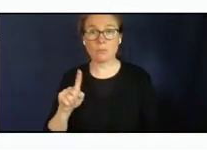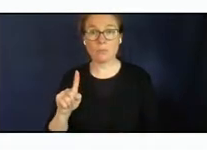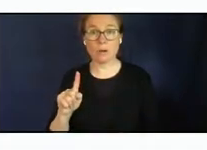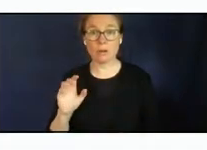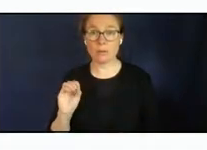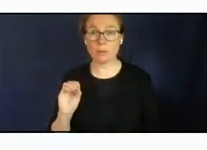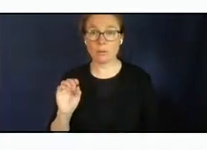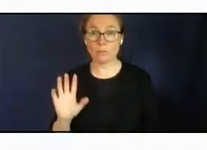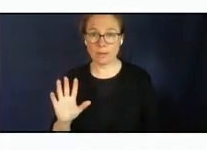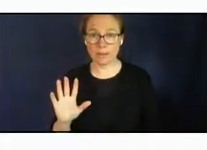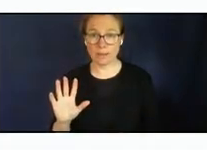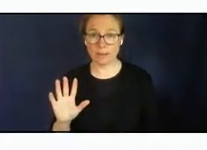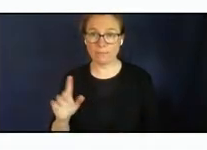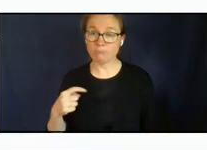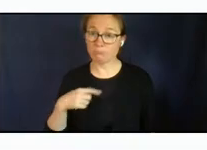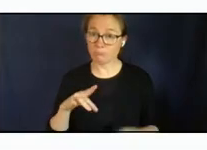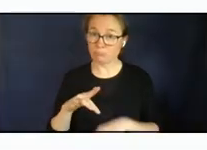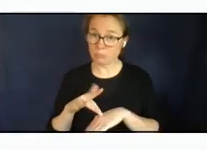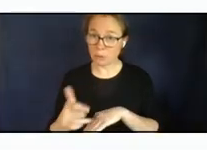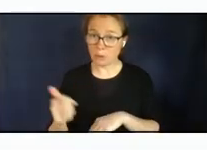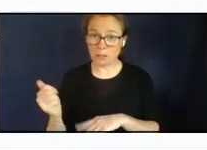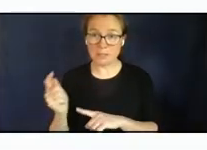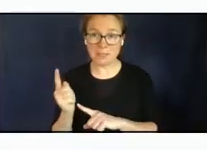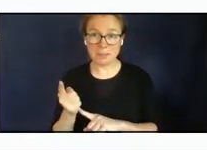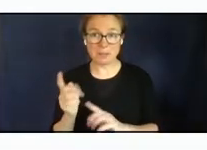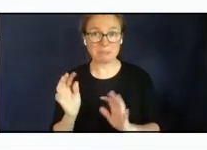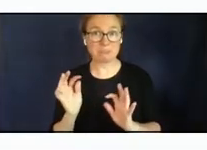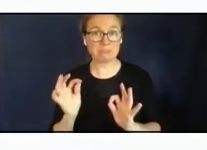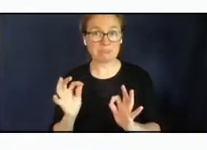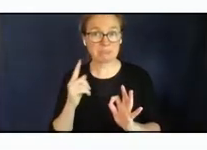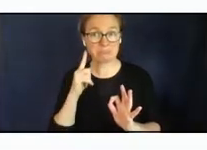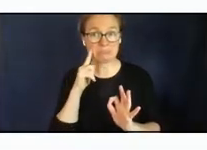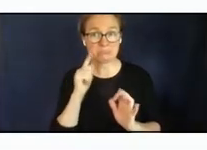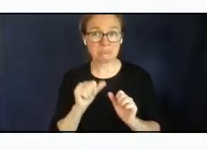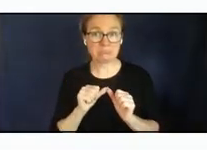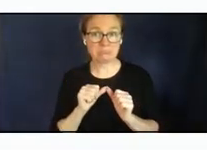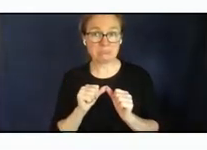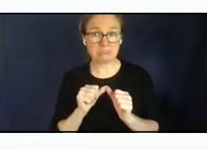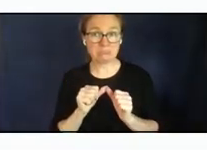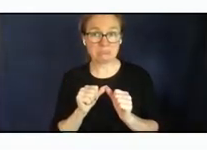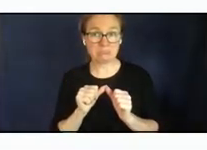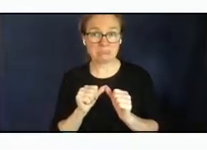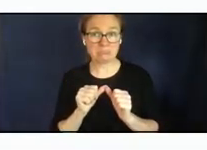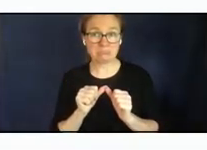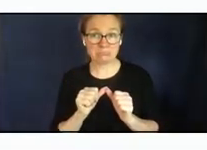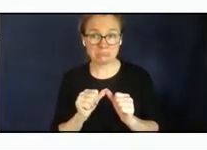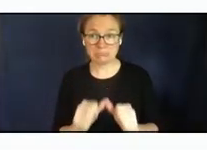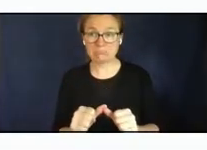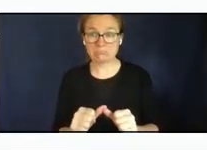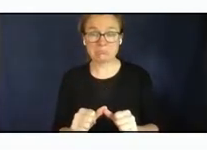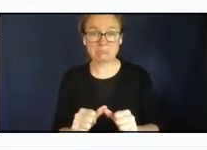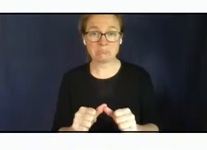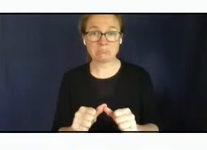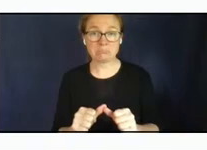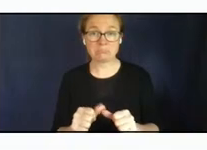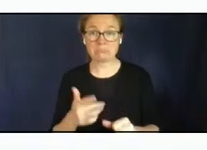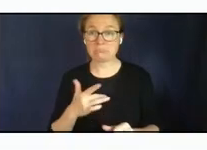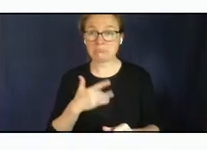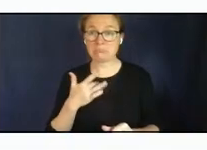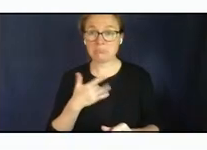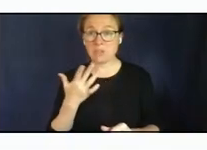scheduled end of the break. But I think that we'd rather go faster and end earlier if we